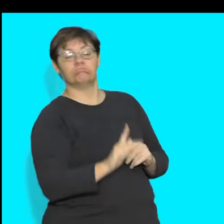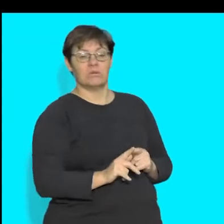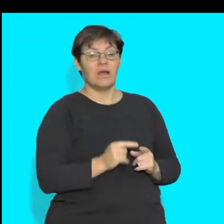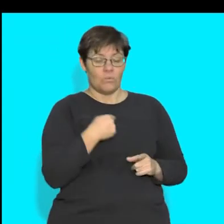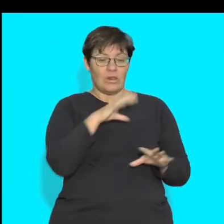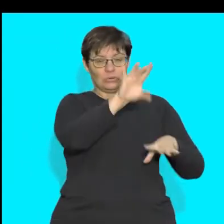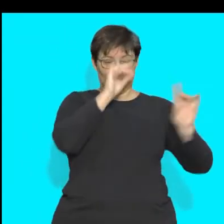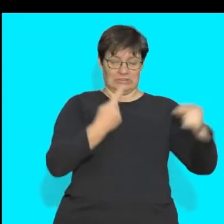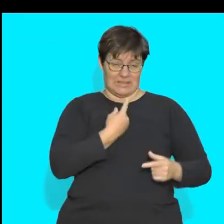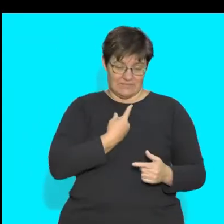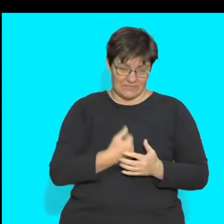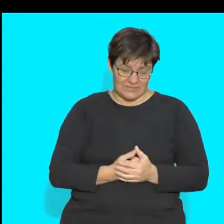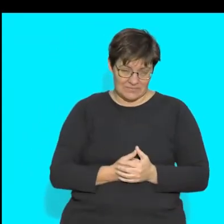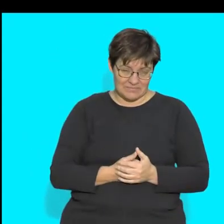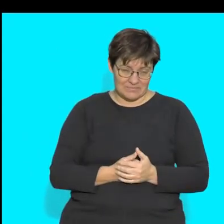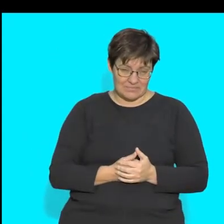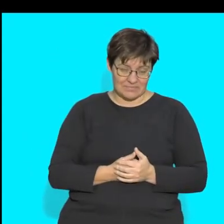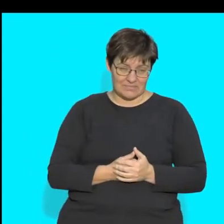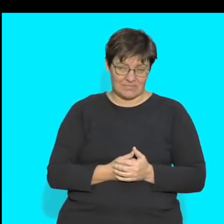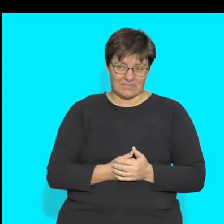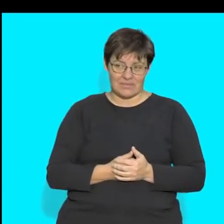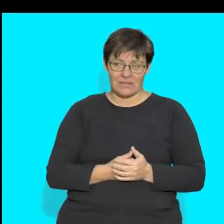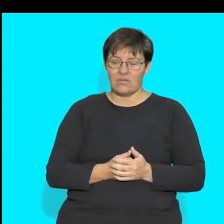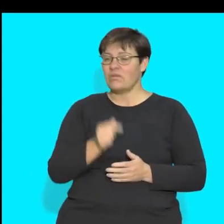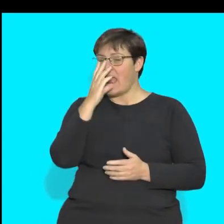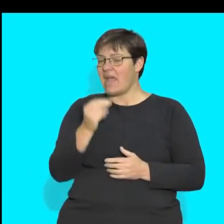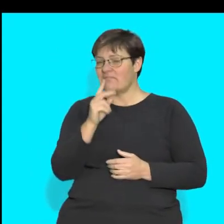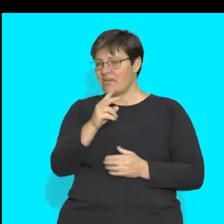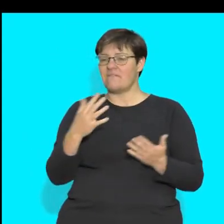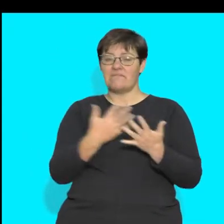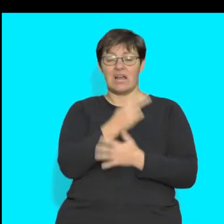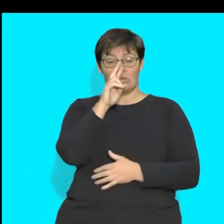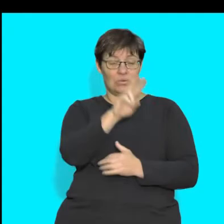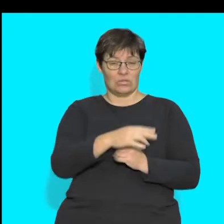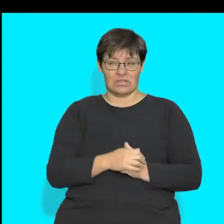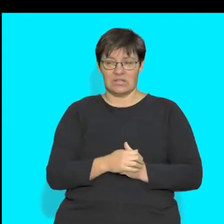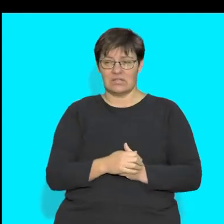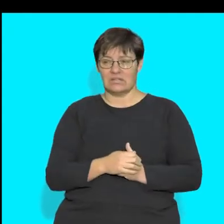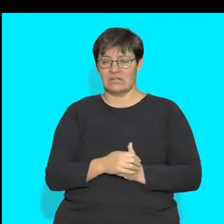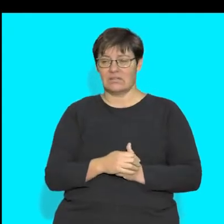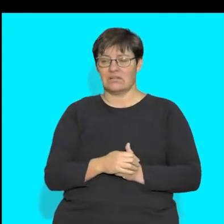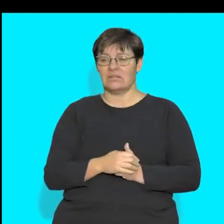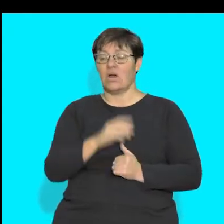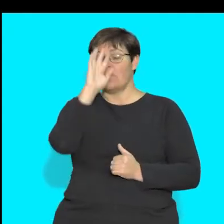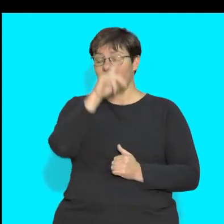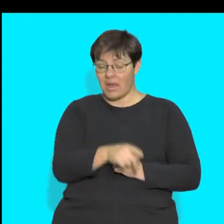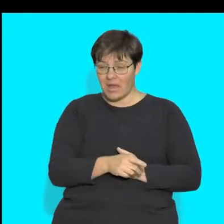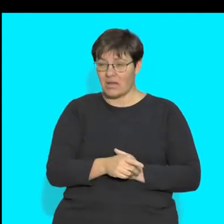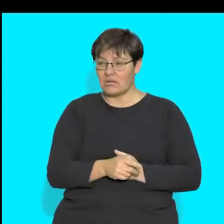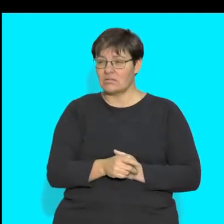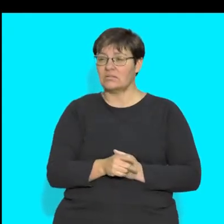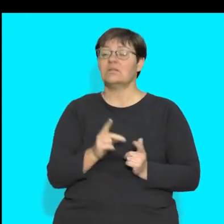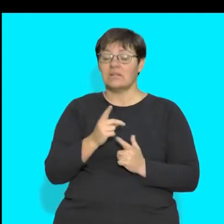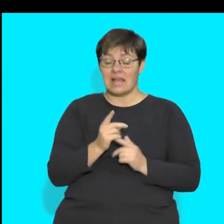when we look at the transport. So if we have a look here, just quickly having a look, all right, just remember, it encloses